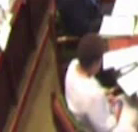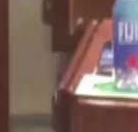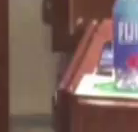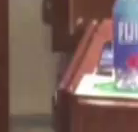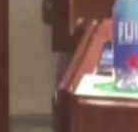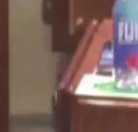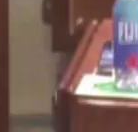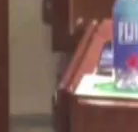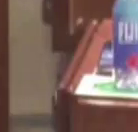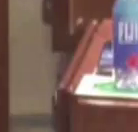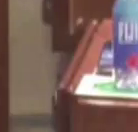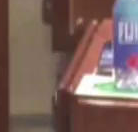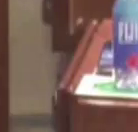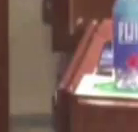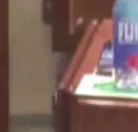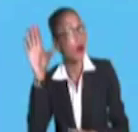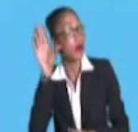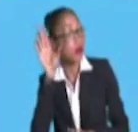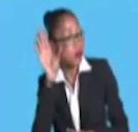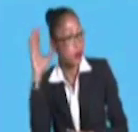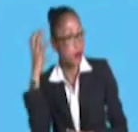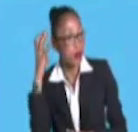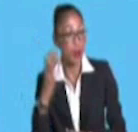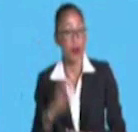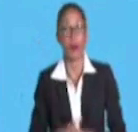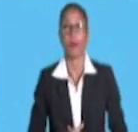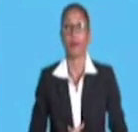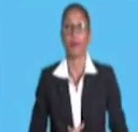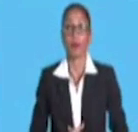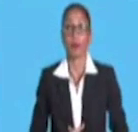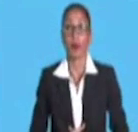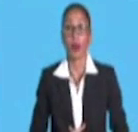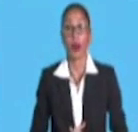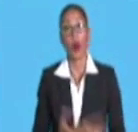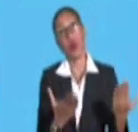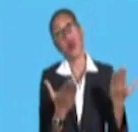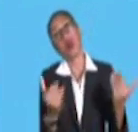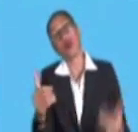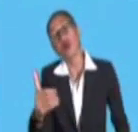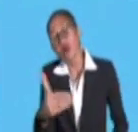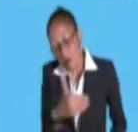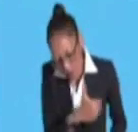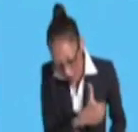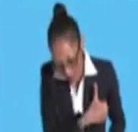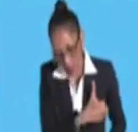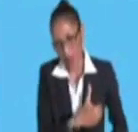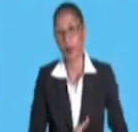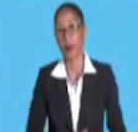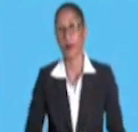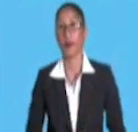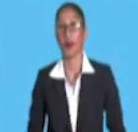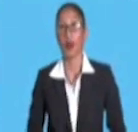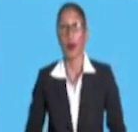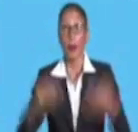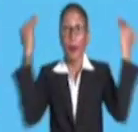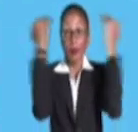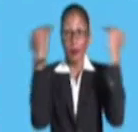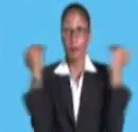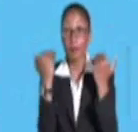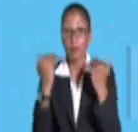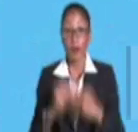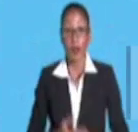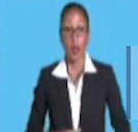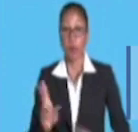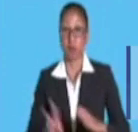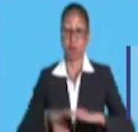homes or through the internet and listening to the radio. A very good morning to you all. Madam Speaker,